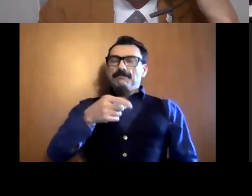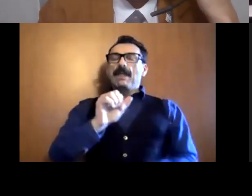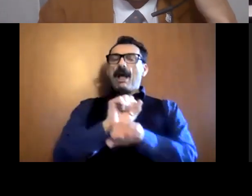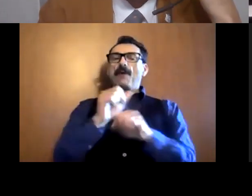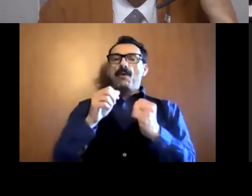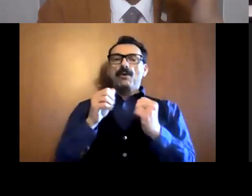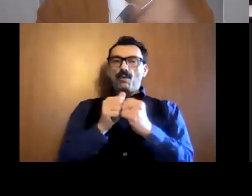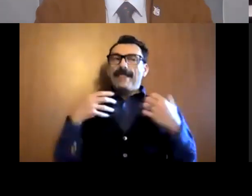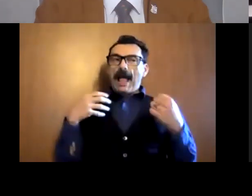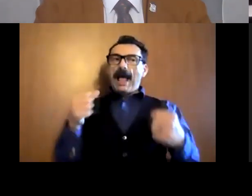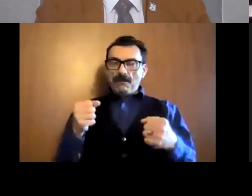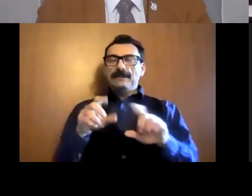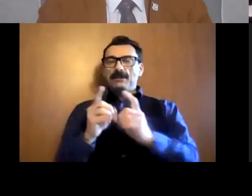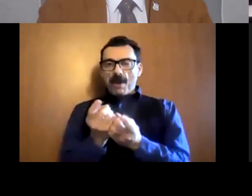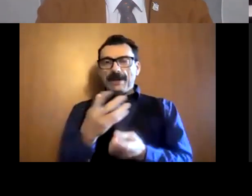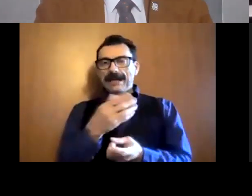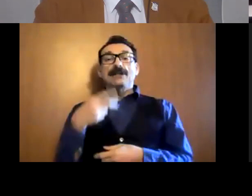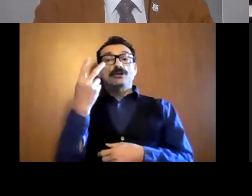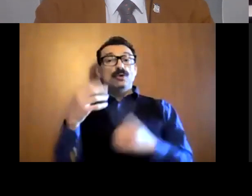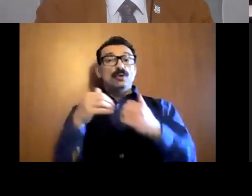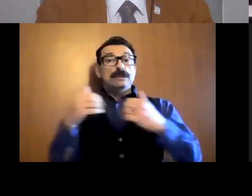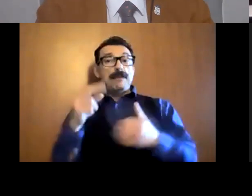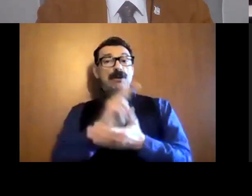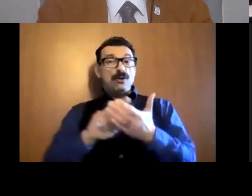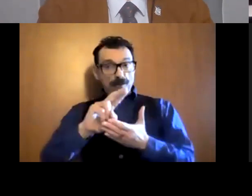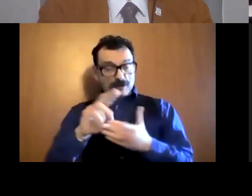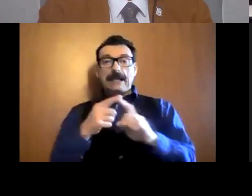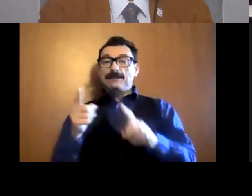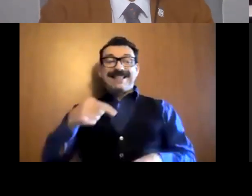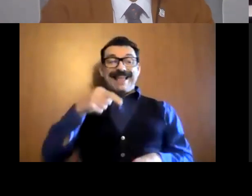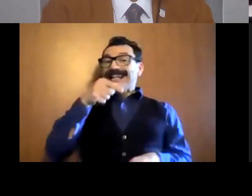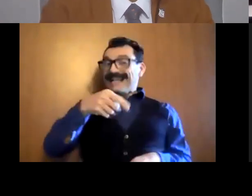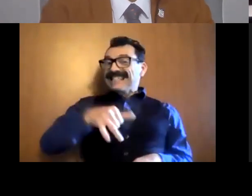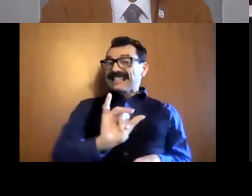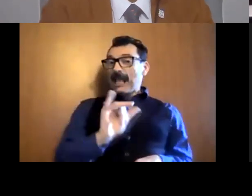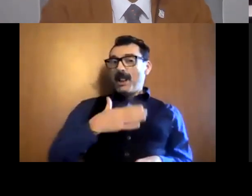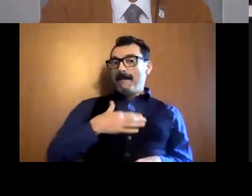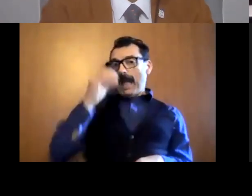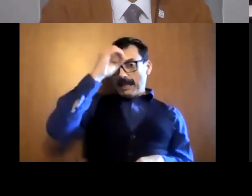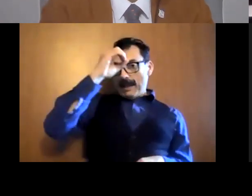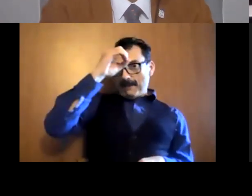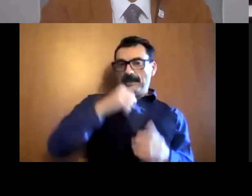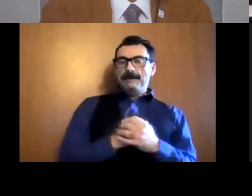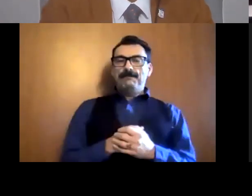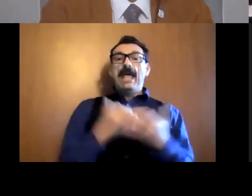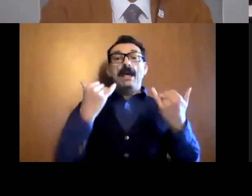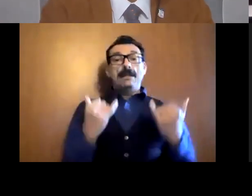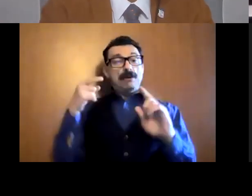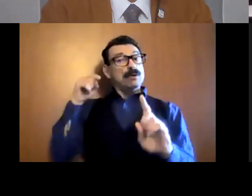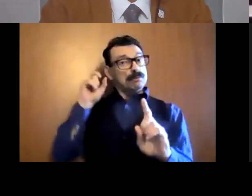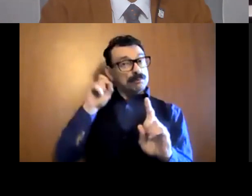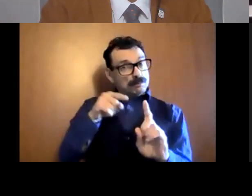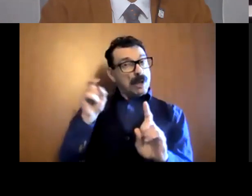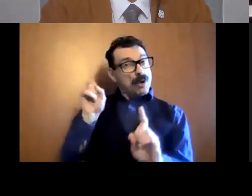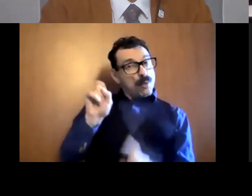Jason indicated. Just wanted to put that disclaimer out there too. Okay, so in terms of your question, I just want to start off